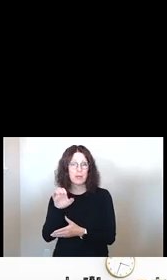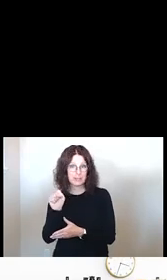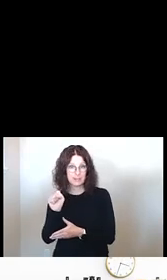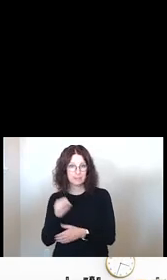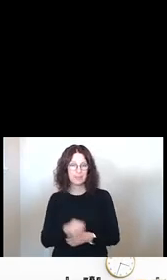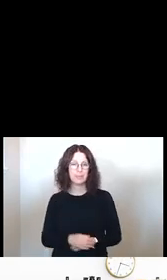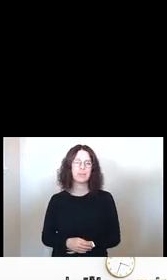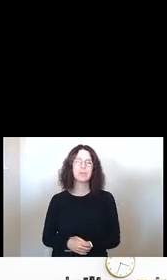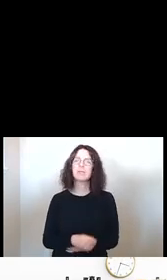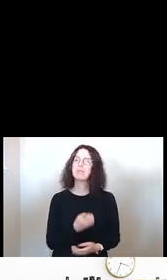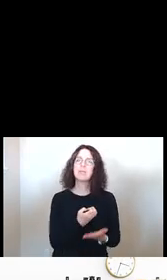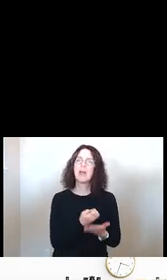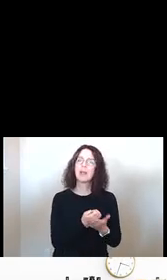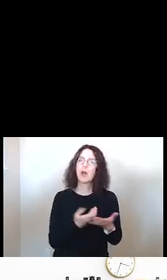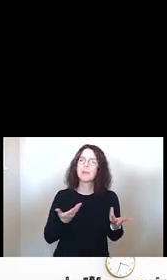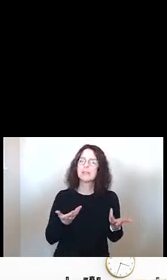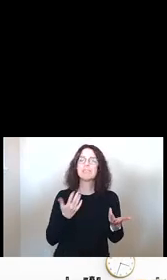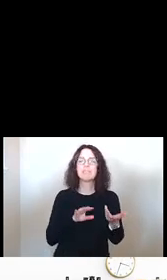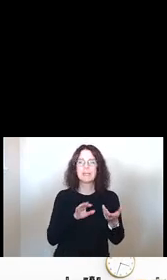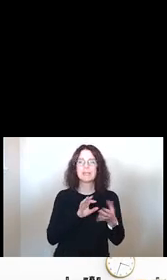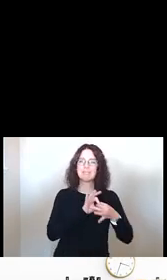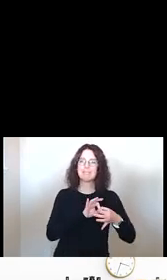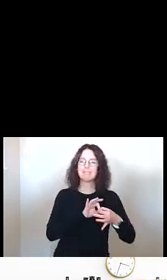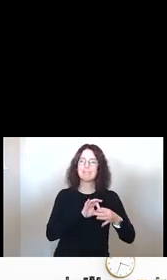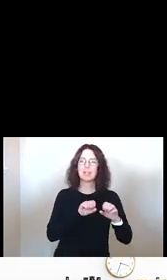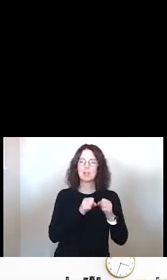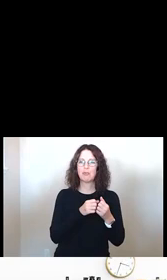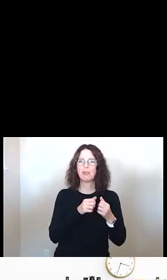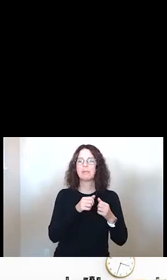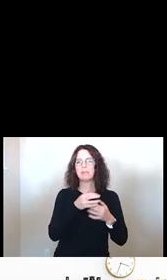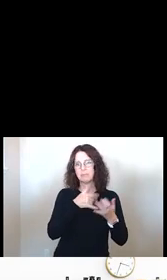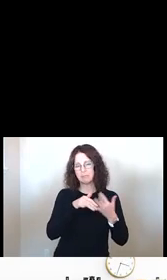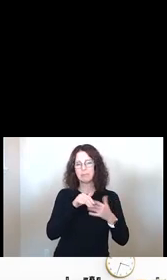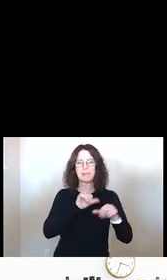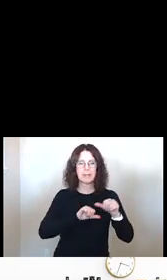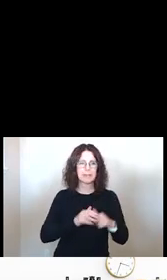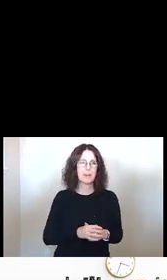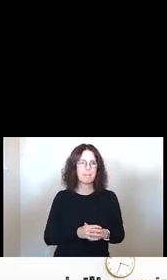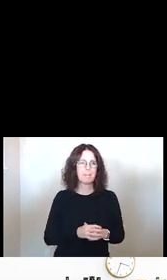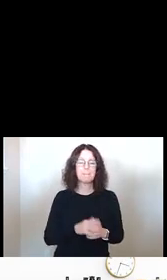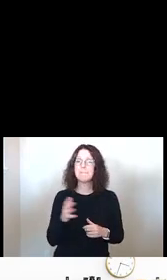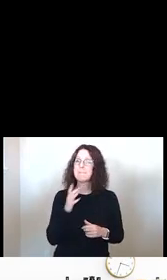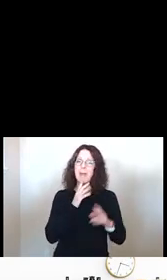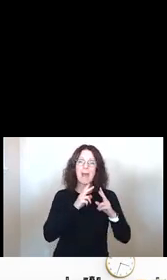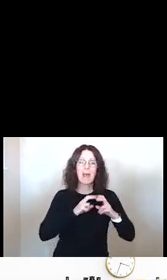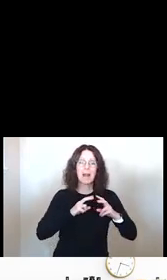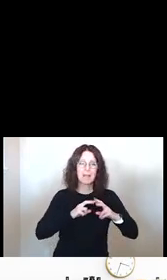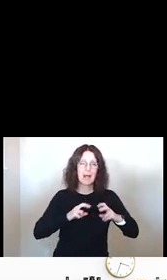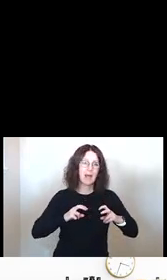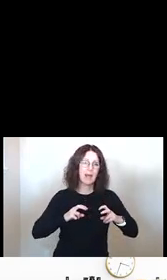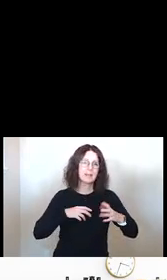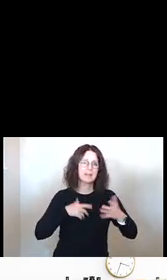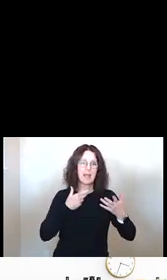Economics is a branch of the social sciences, as already described, and it seeks to analyze and describe the production, distribution,